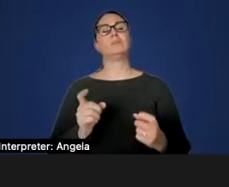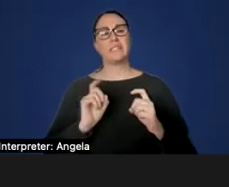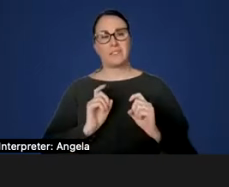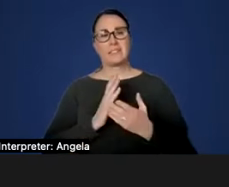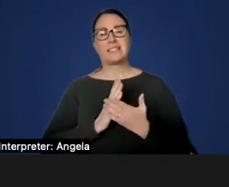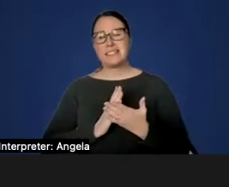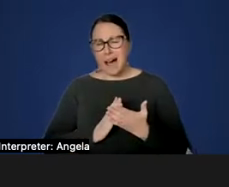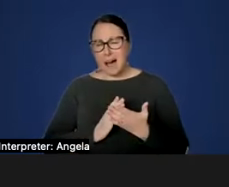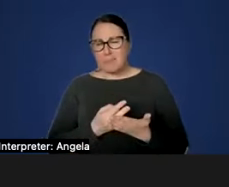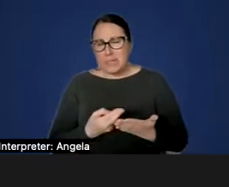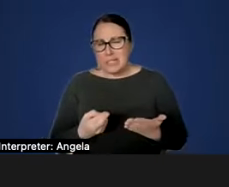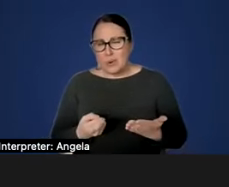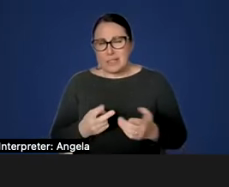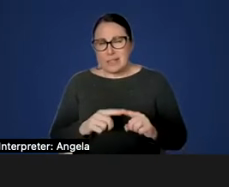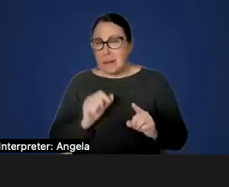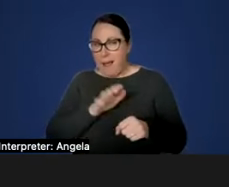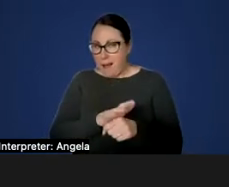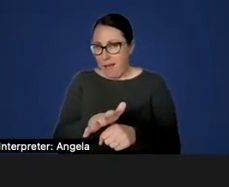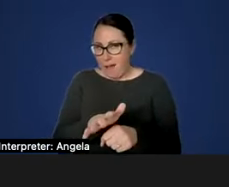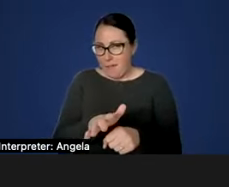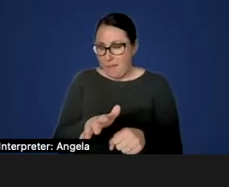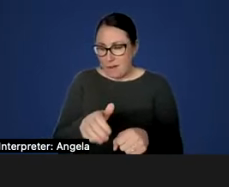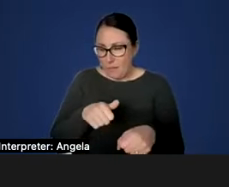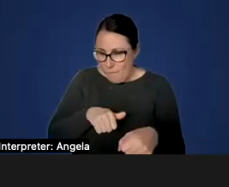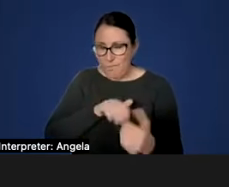enough resources to fully address